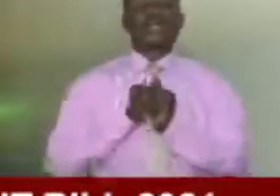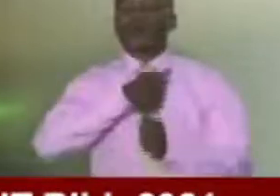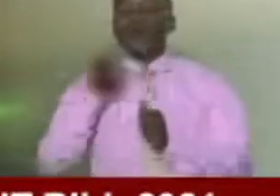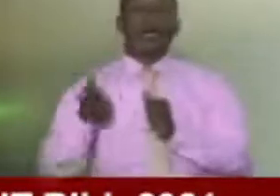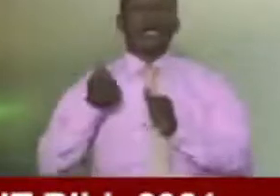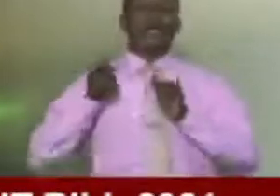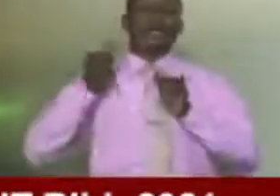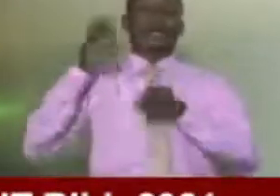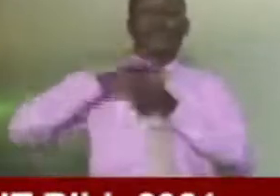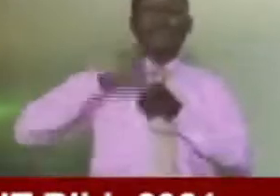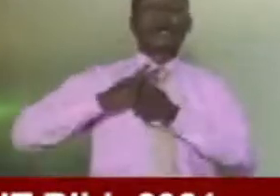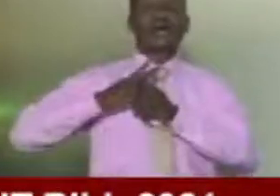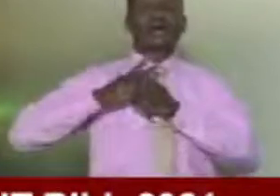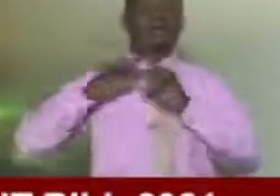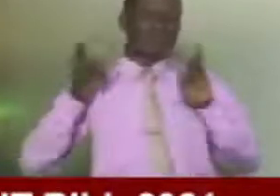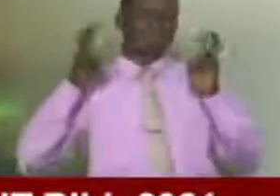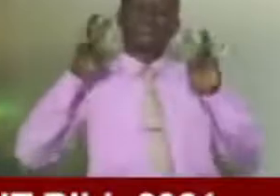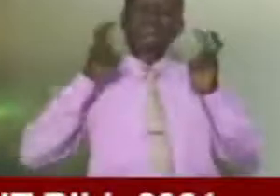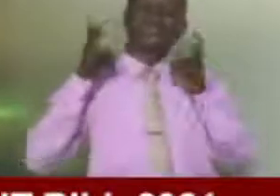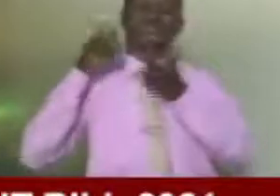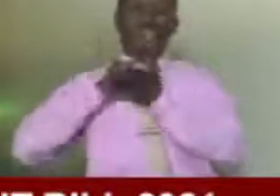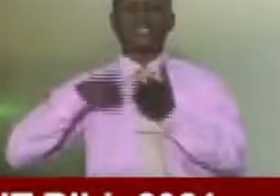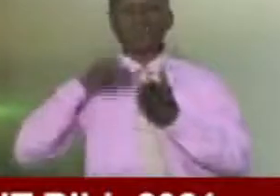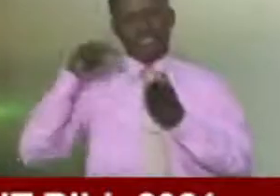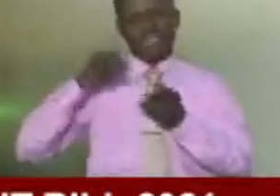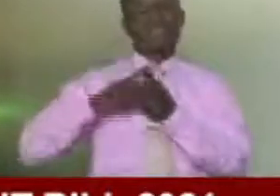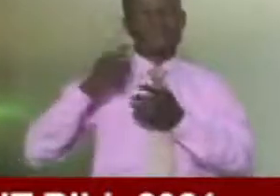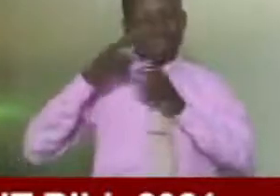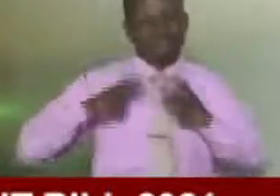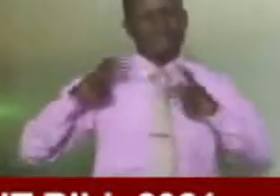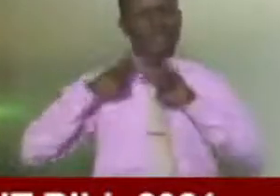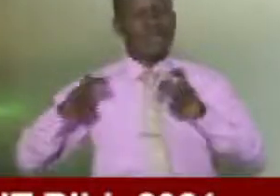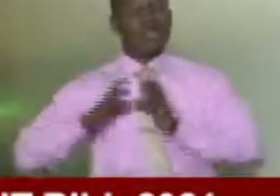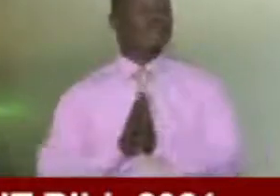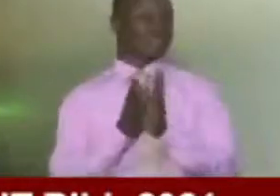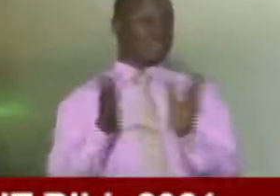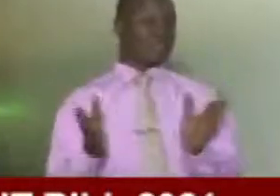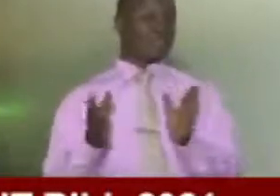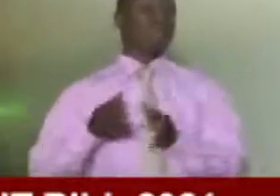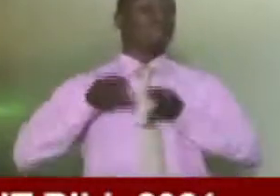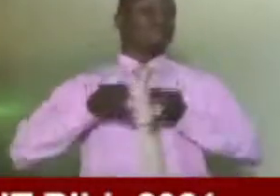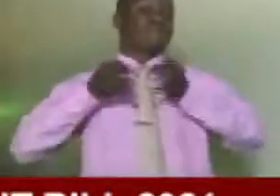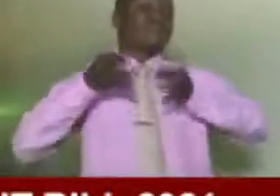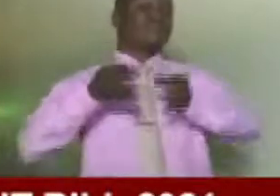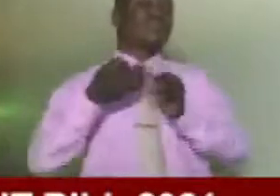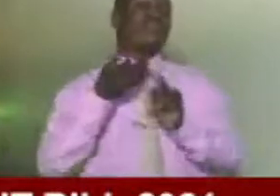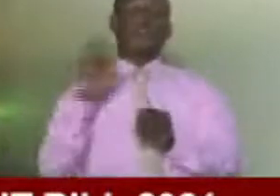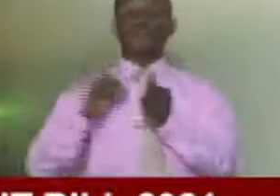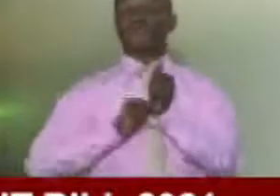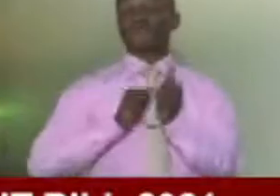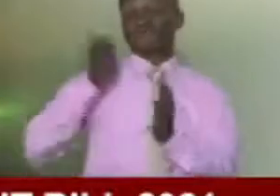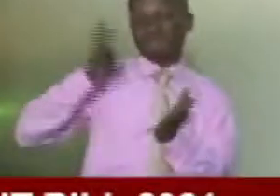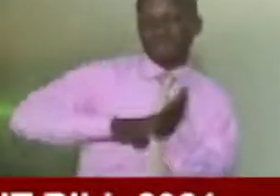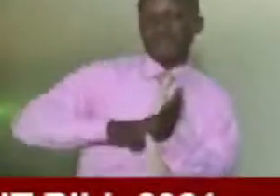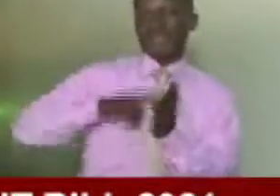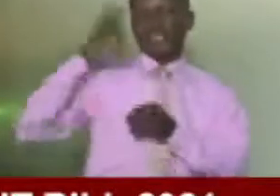bill 2021 that we need to internalize. And generally, delaying the passage of electoral bill, you know, it's